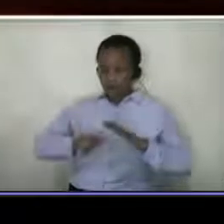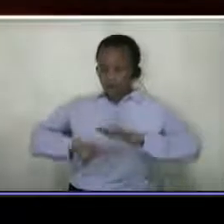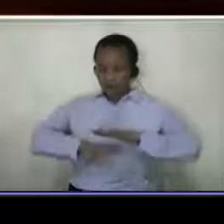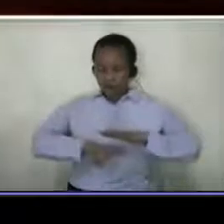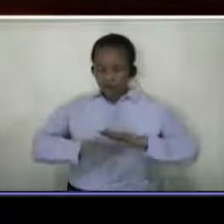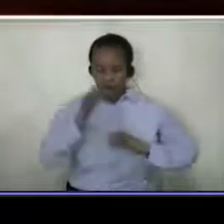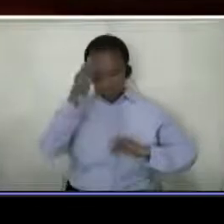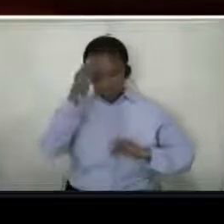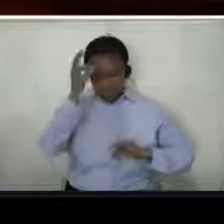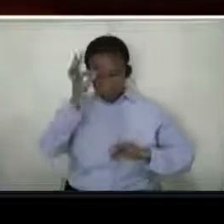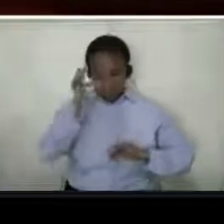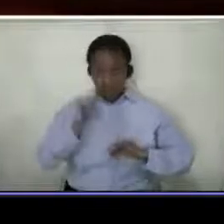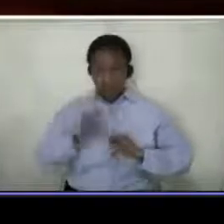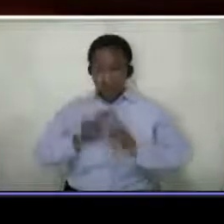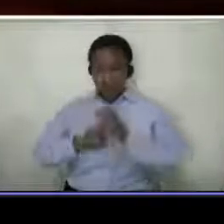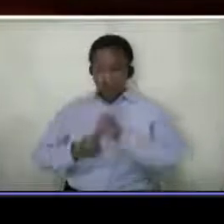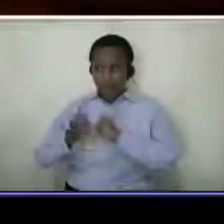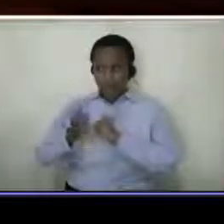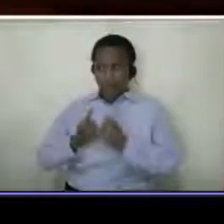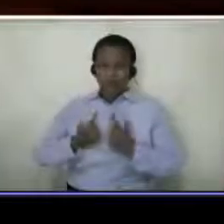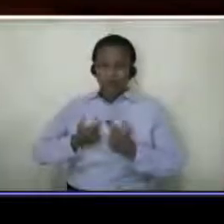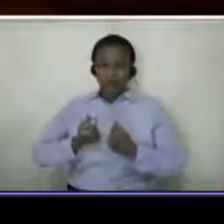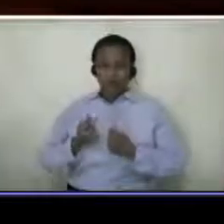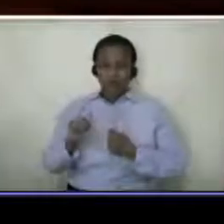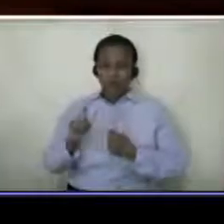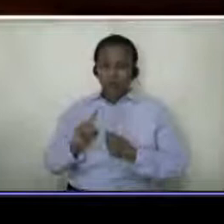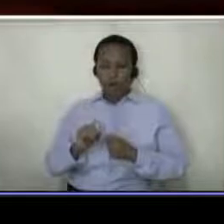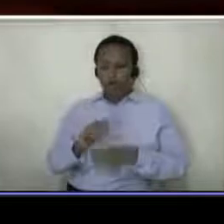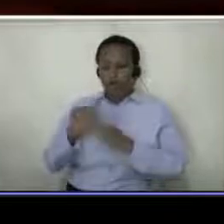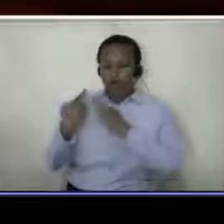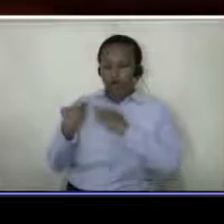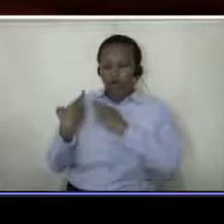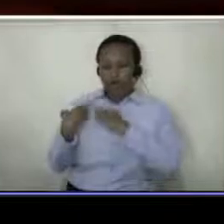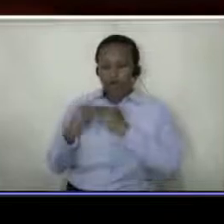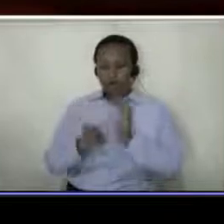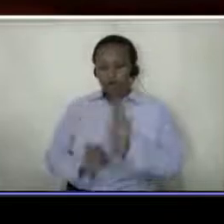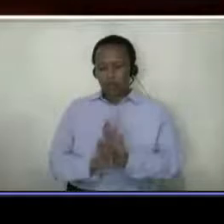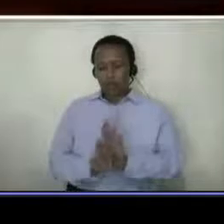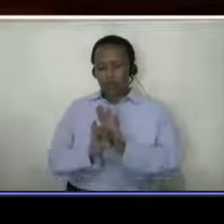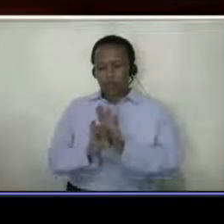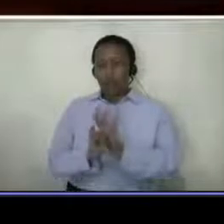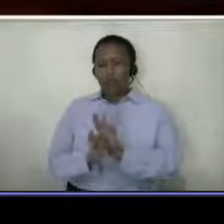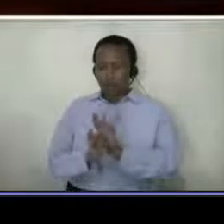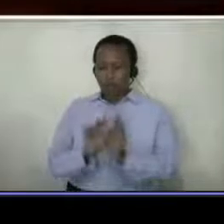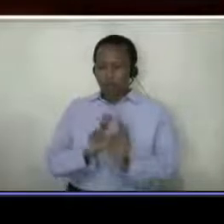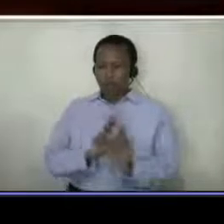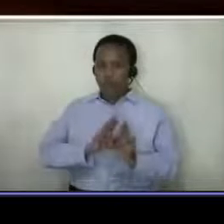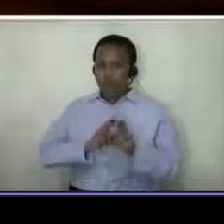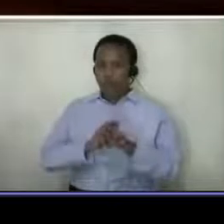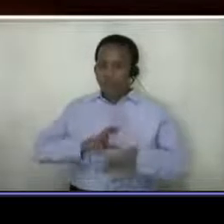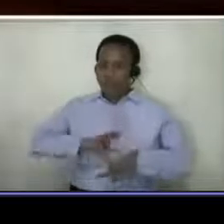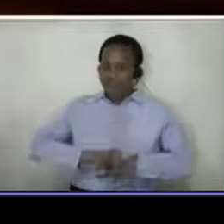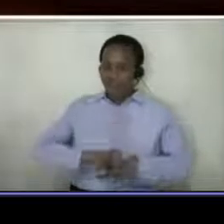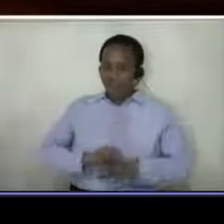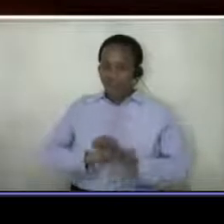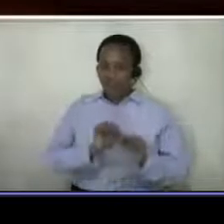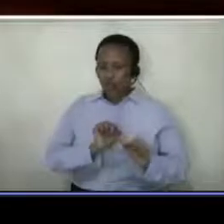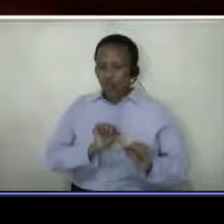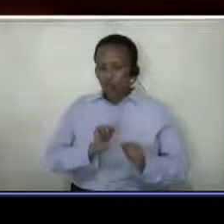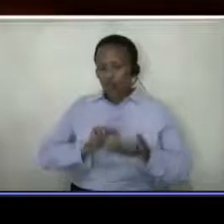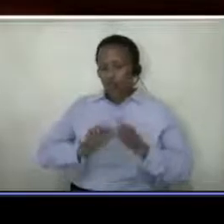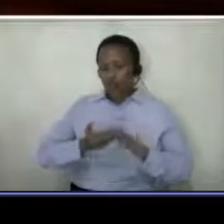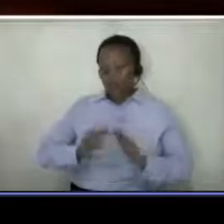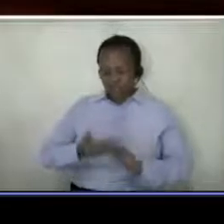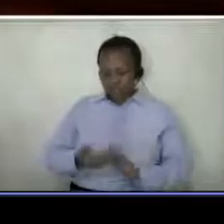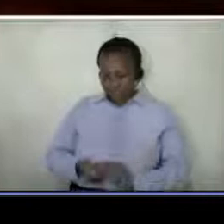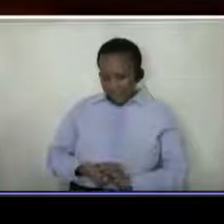best placed to identify and respond to the needs and challenges of the communities it serves. The